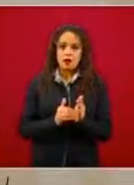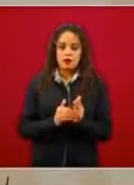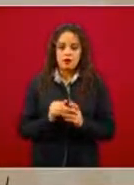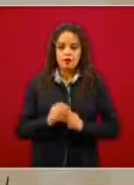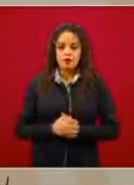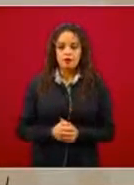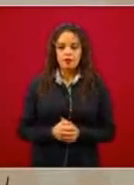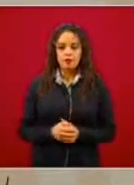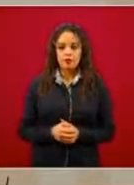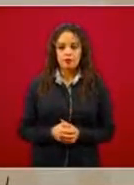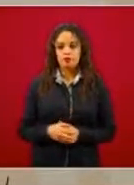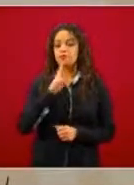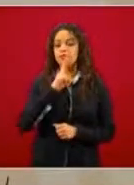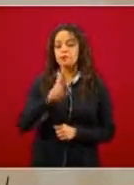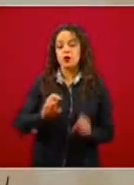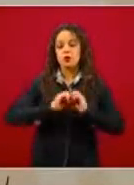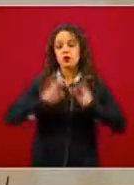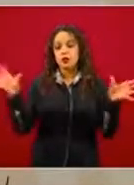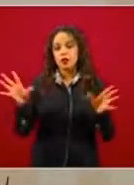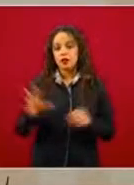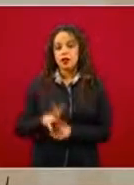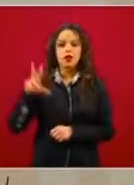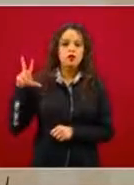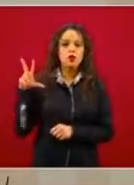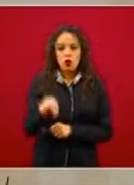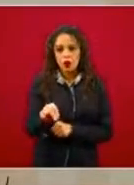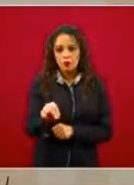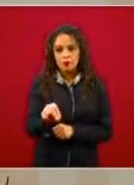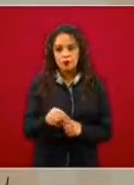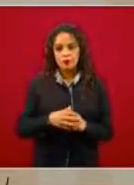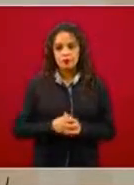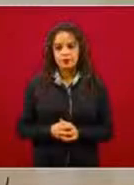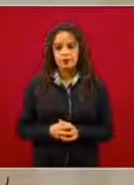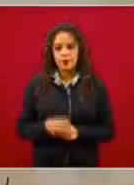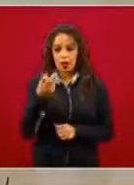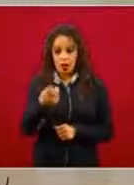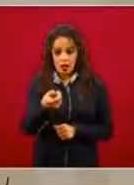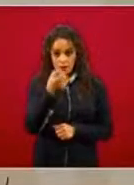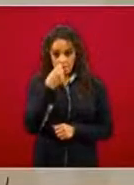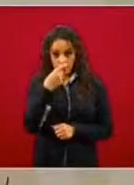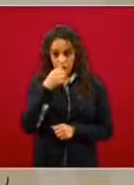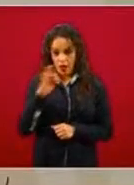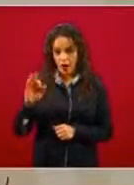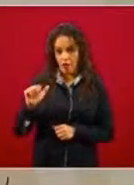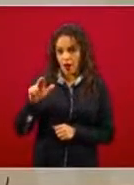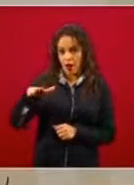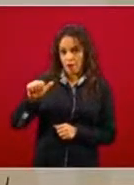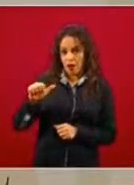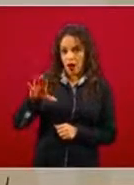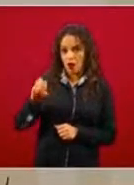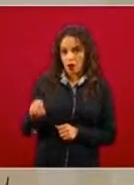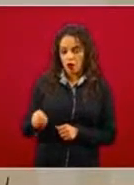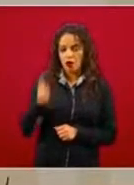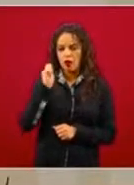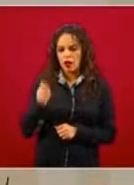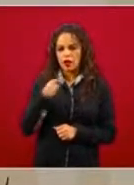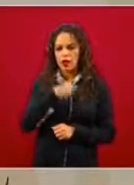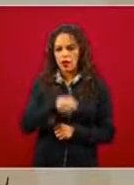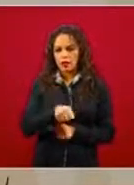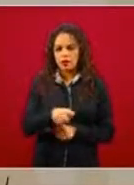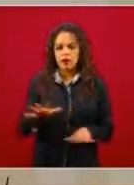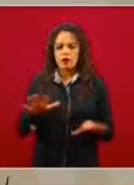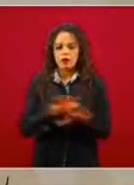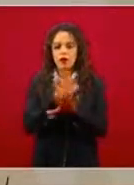Their public is 9,000 pesos and it's being sold up to 30,000 pesos in the dark